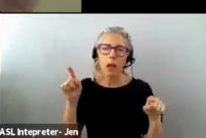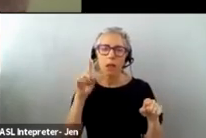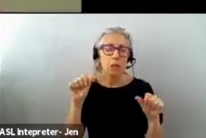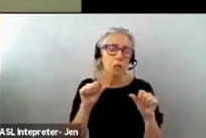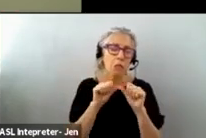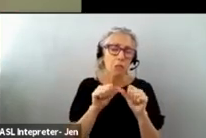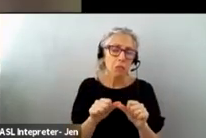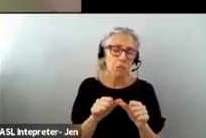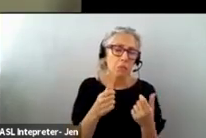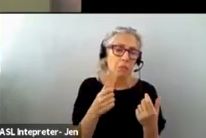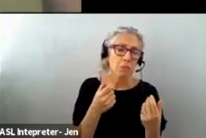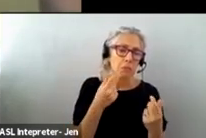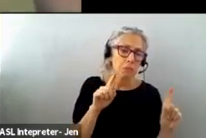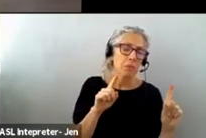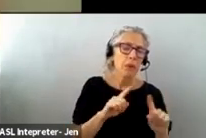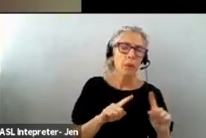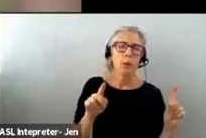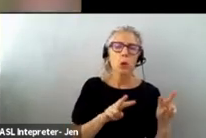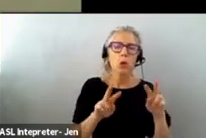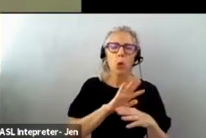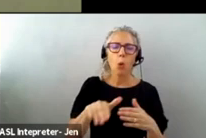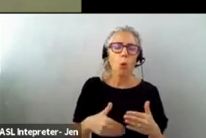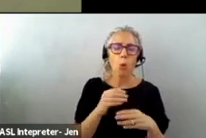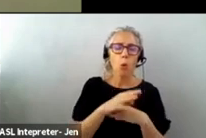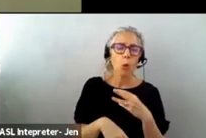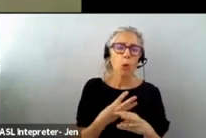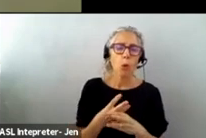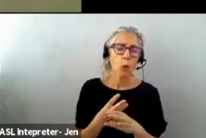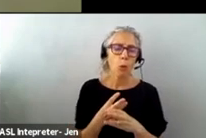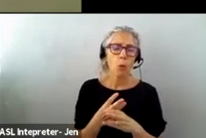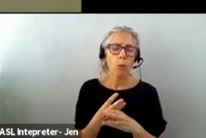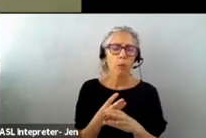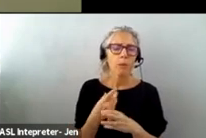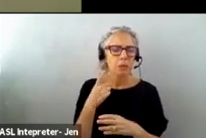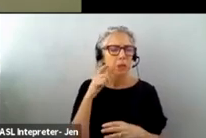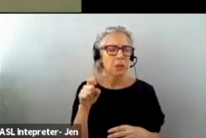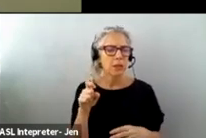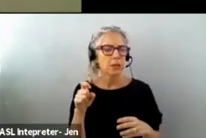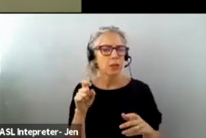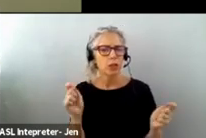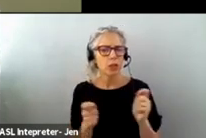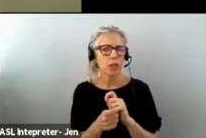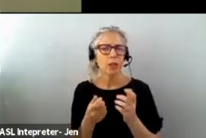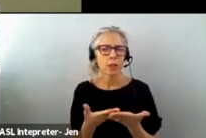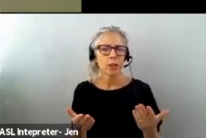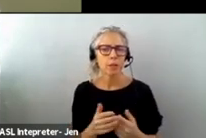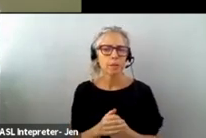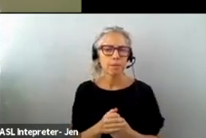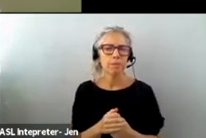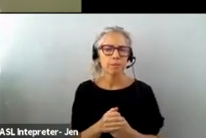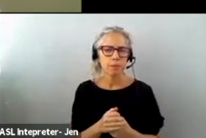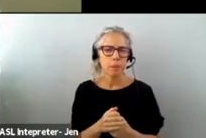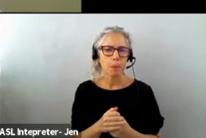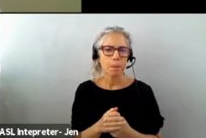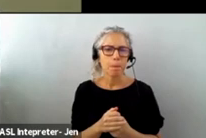effect. But as we look at the entire globe or certainly entire population, I think we need to change things around. And so there are some